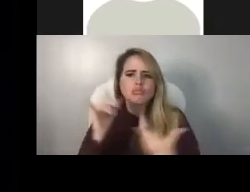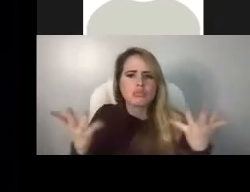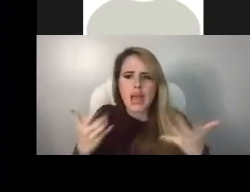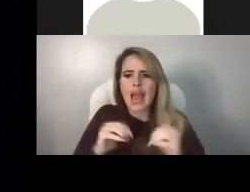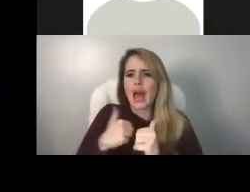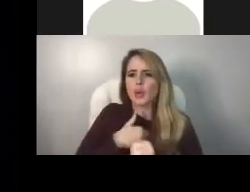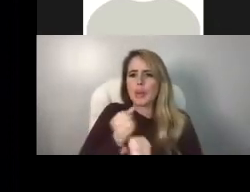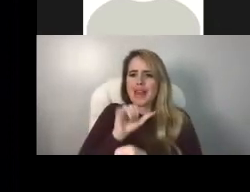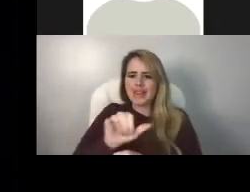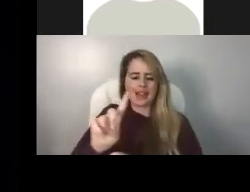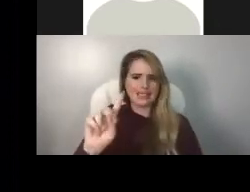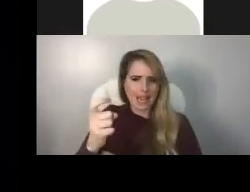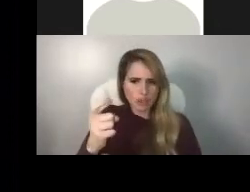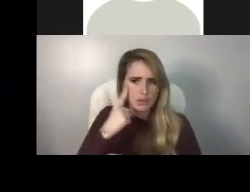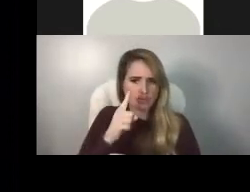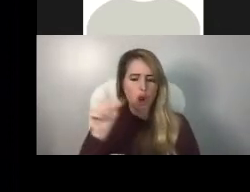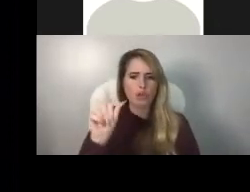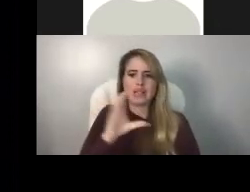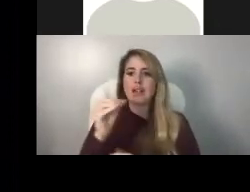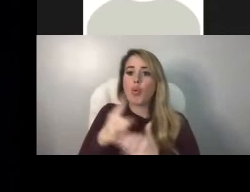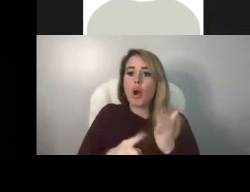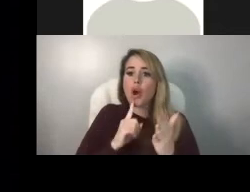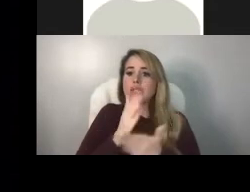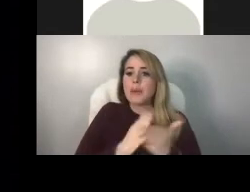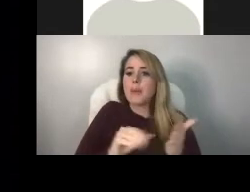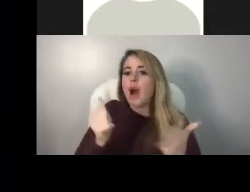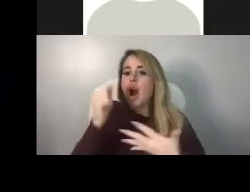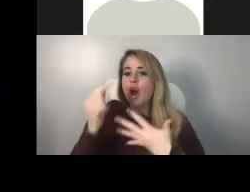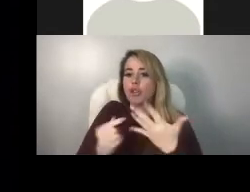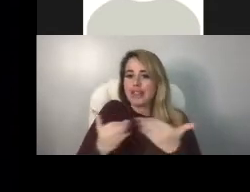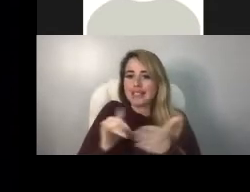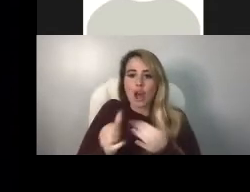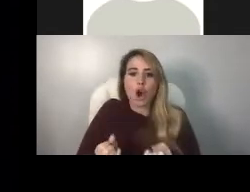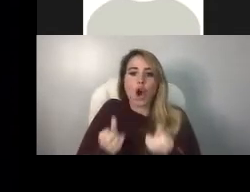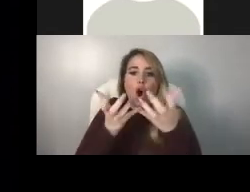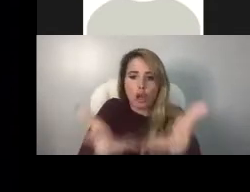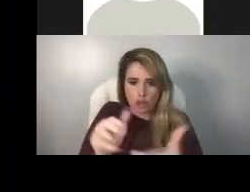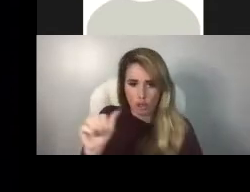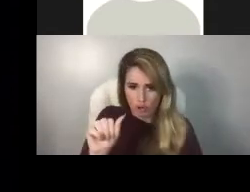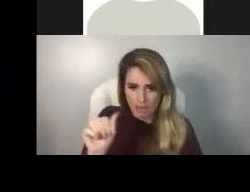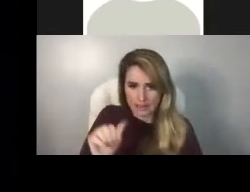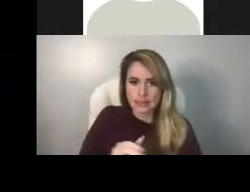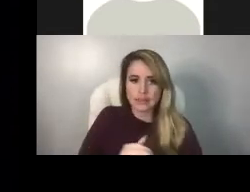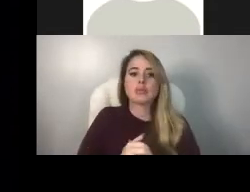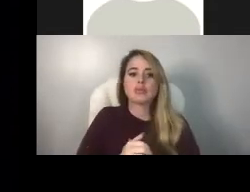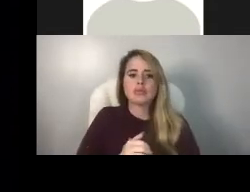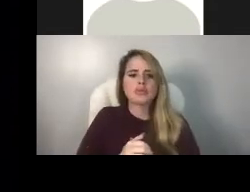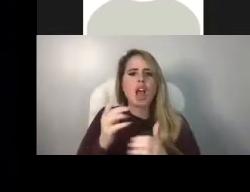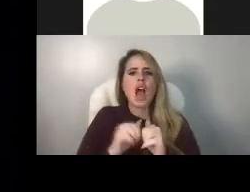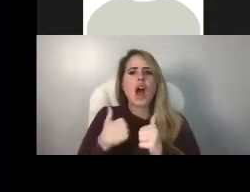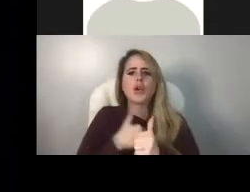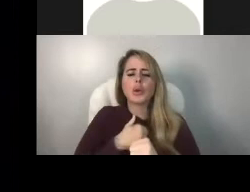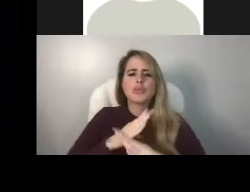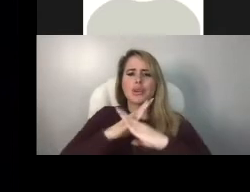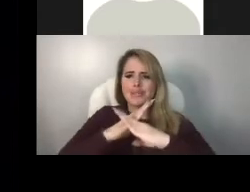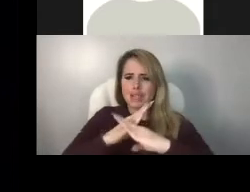the diagnosis, what are some of the other things that cause arthritis, what can we do to prevent arthritis,